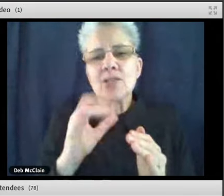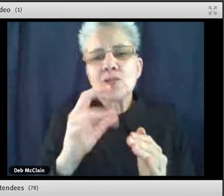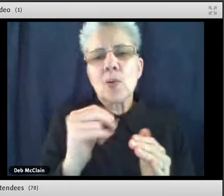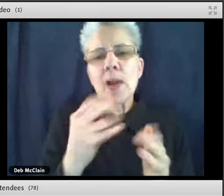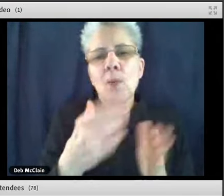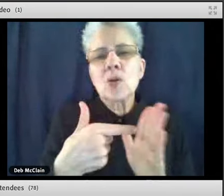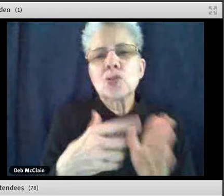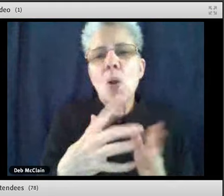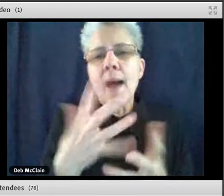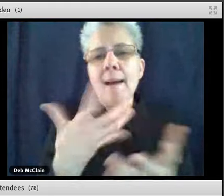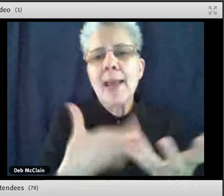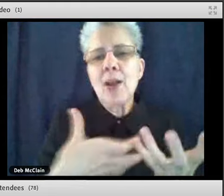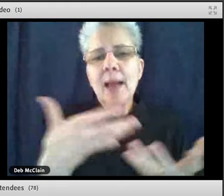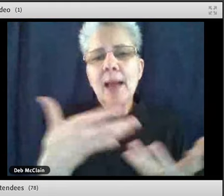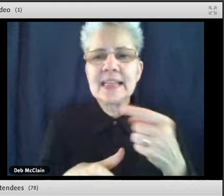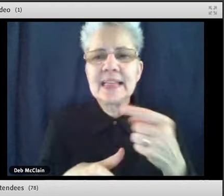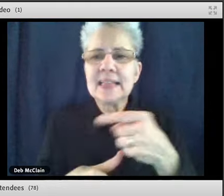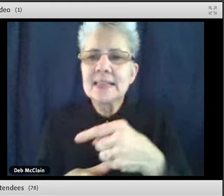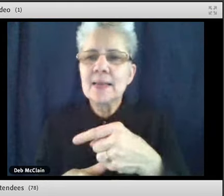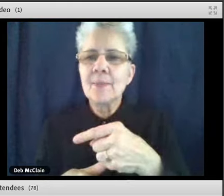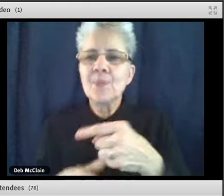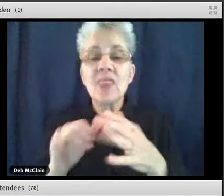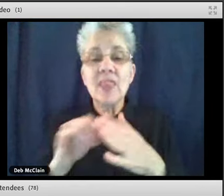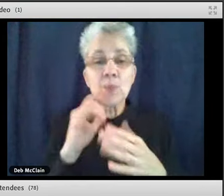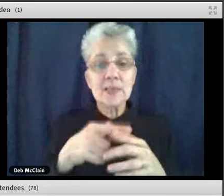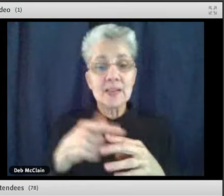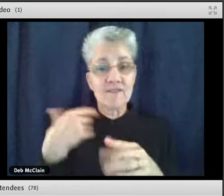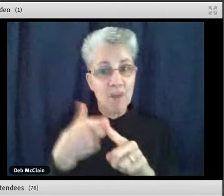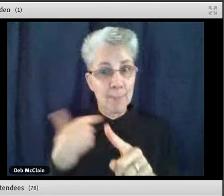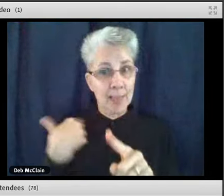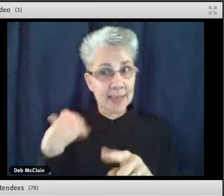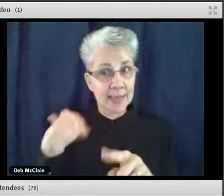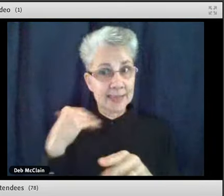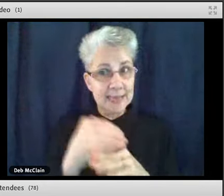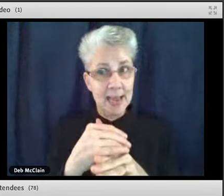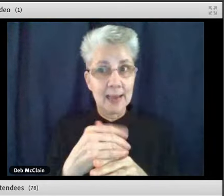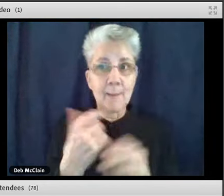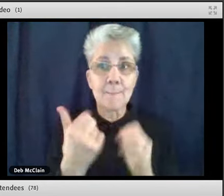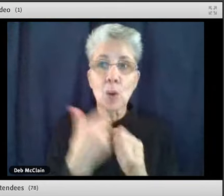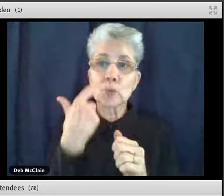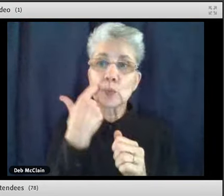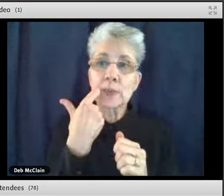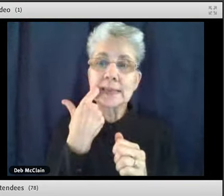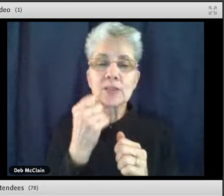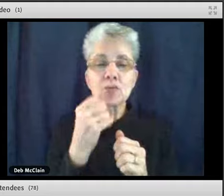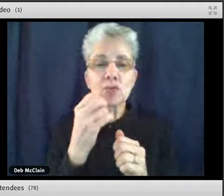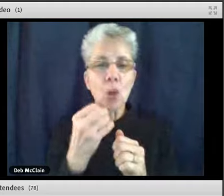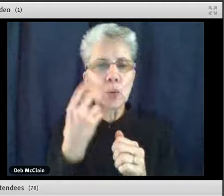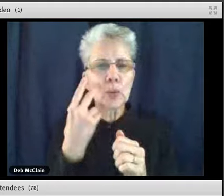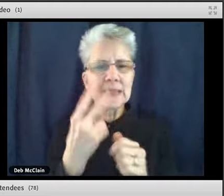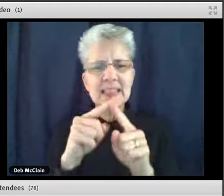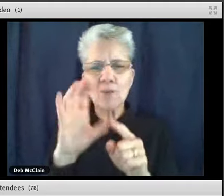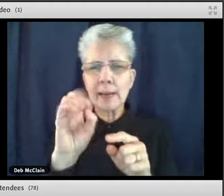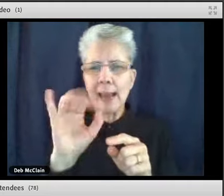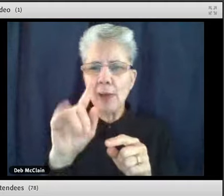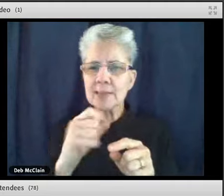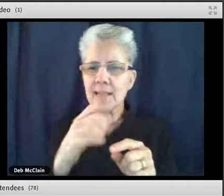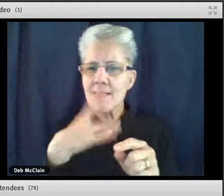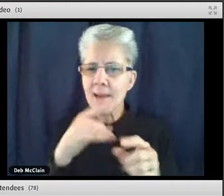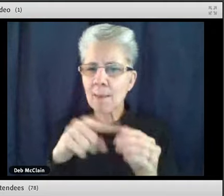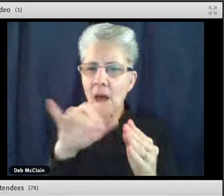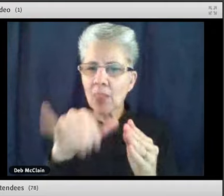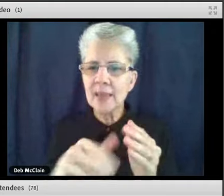was as of last night, and you can see the different counties, which is what I really like about this. So Florida's taken some of